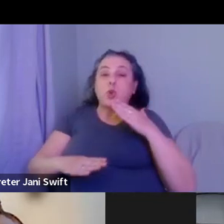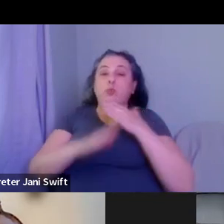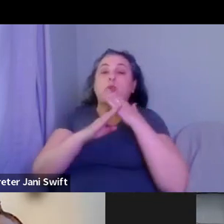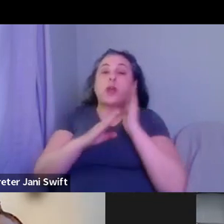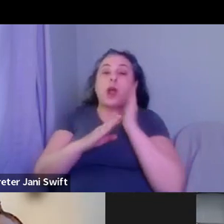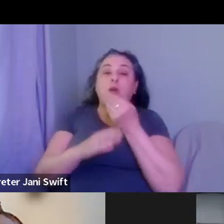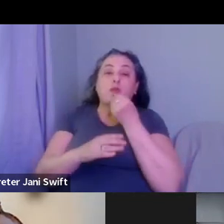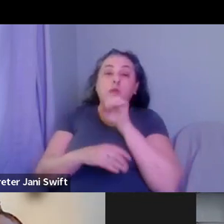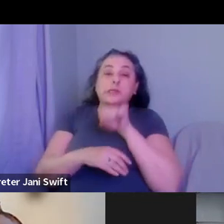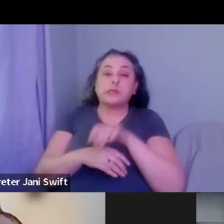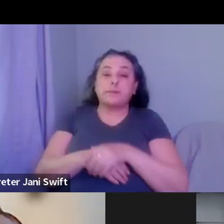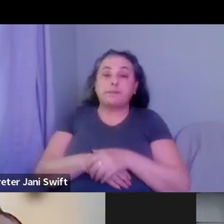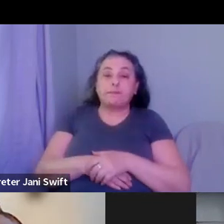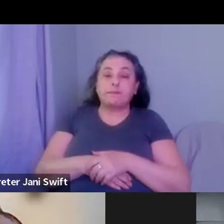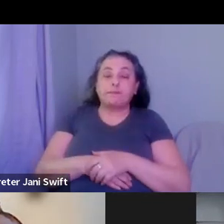system.